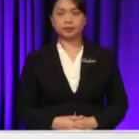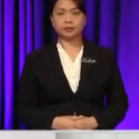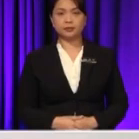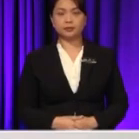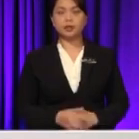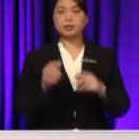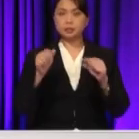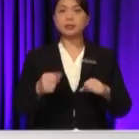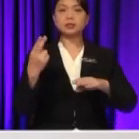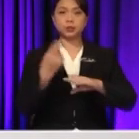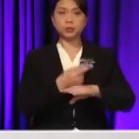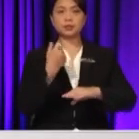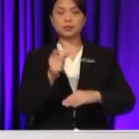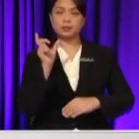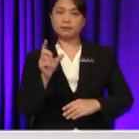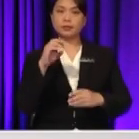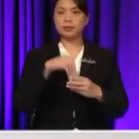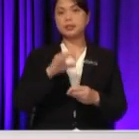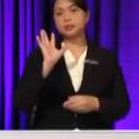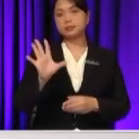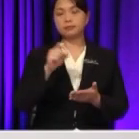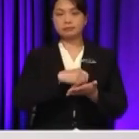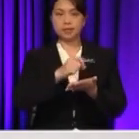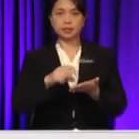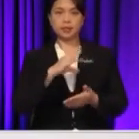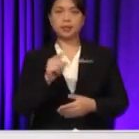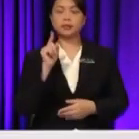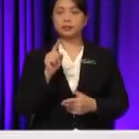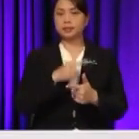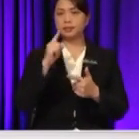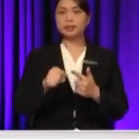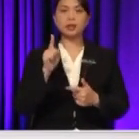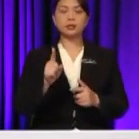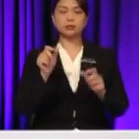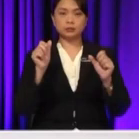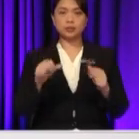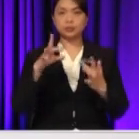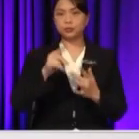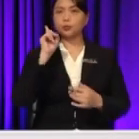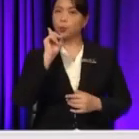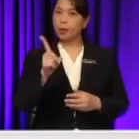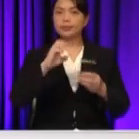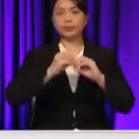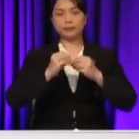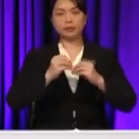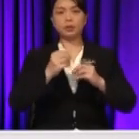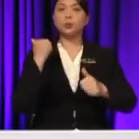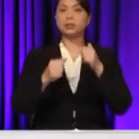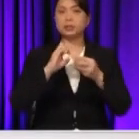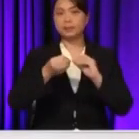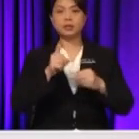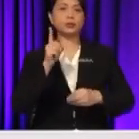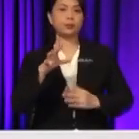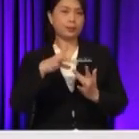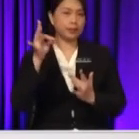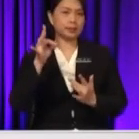need to use the phrase in your writing. And then you are going to be allowed to choose one number. So which number do you pick?